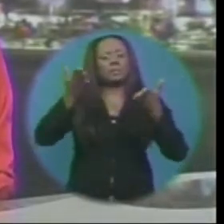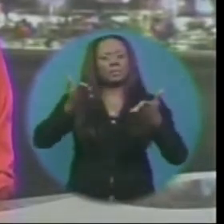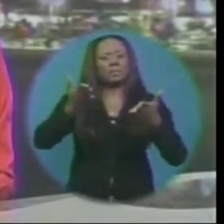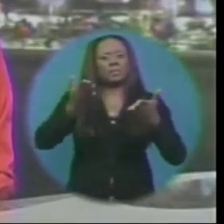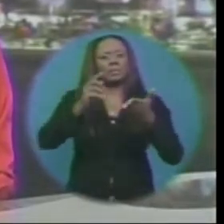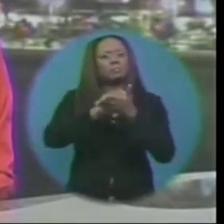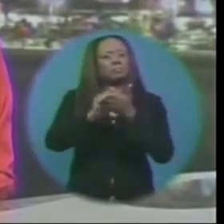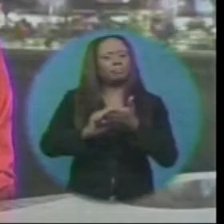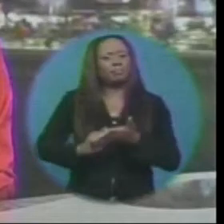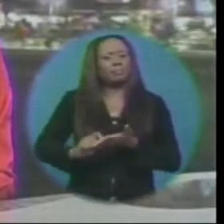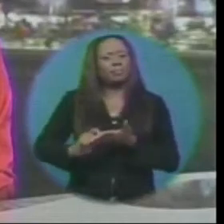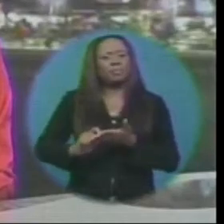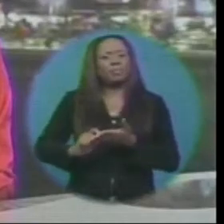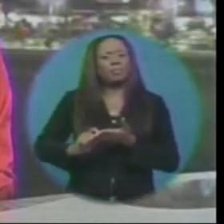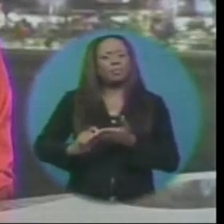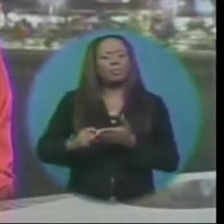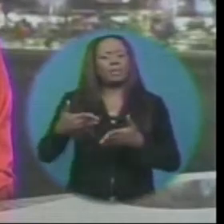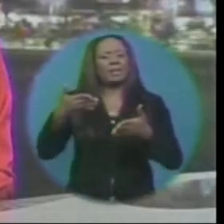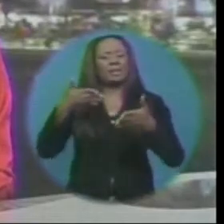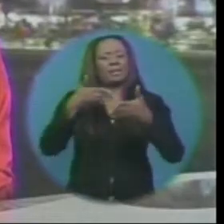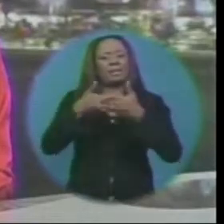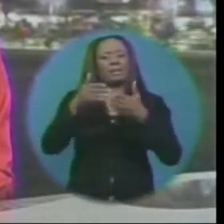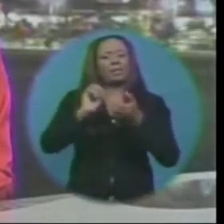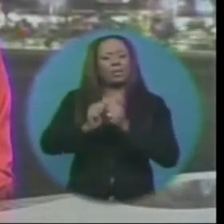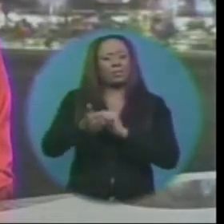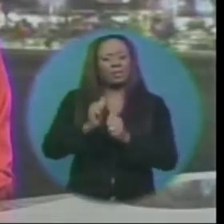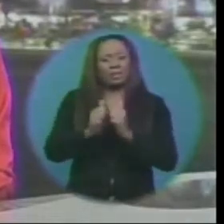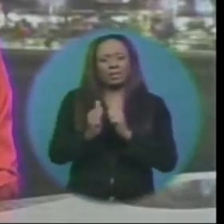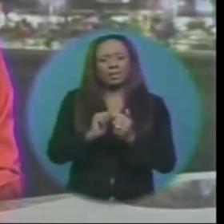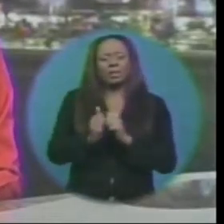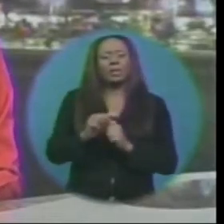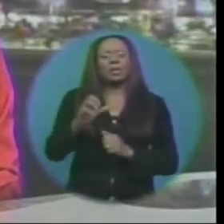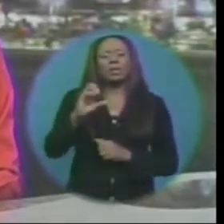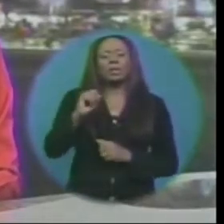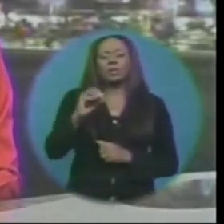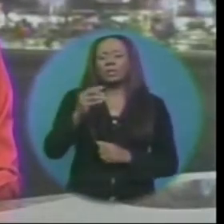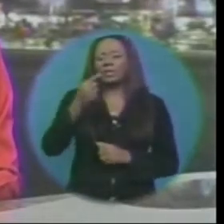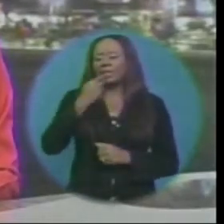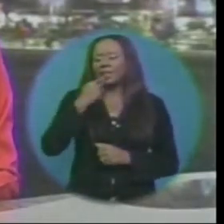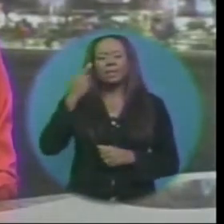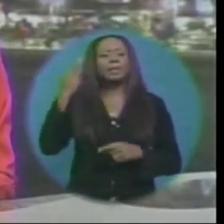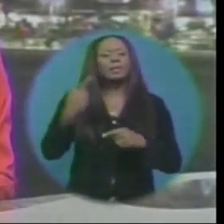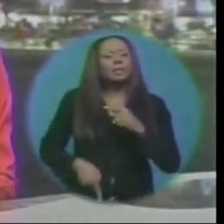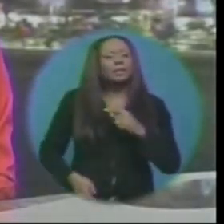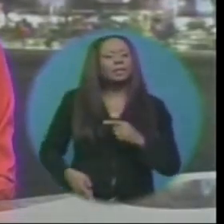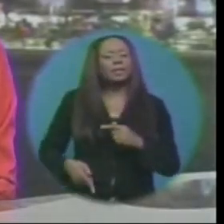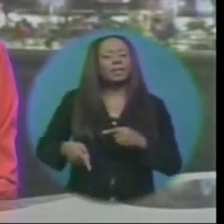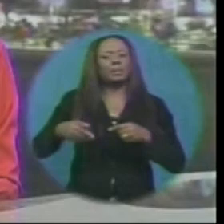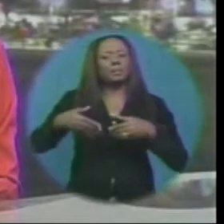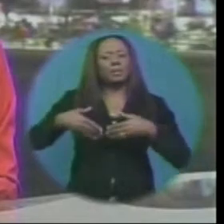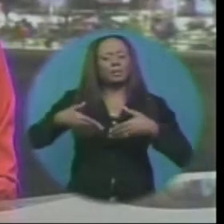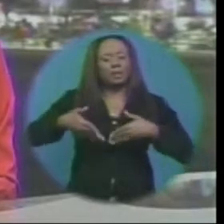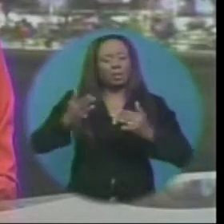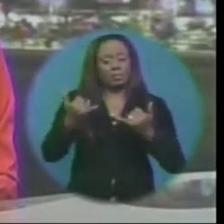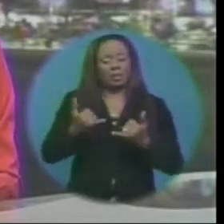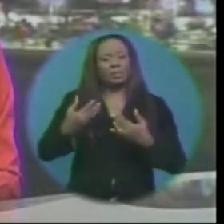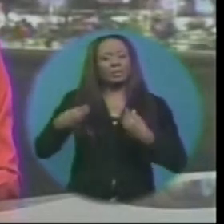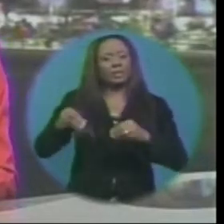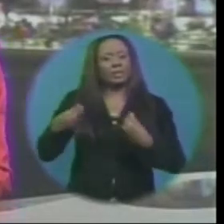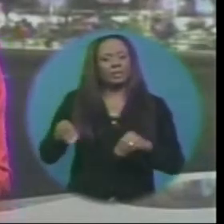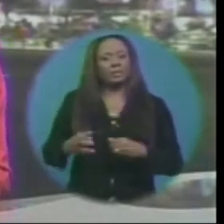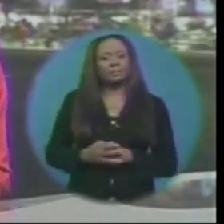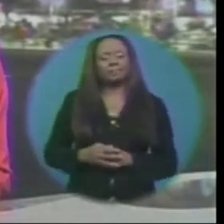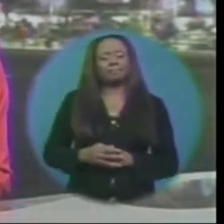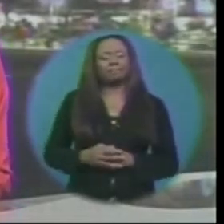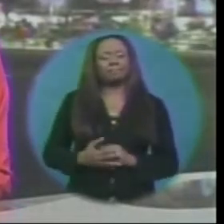present form would essentially be anti-competitive in terms of its likely impact on other players in the market. Well,